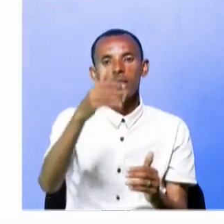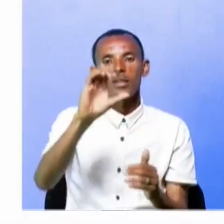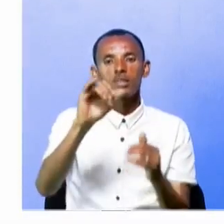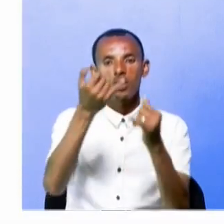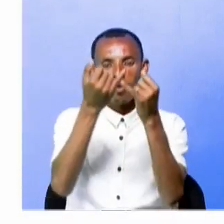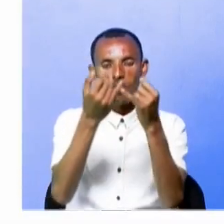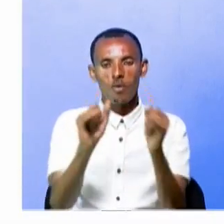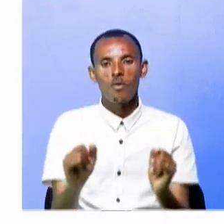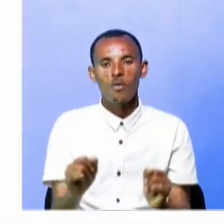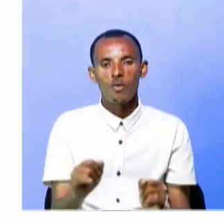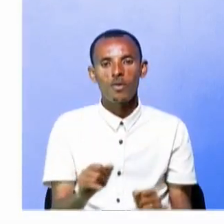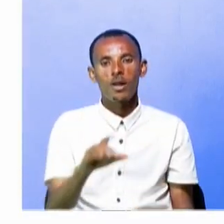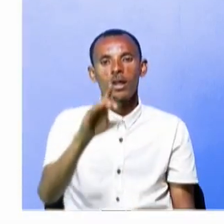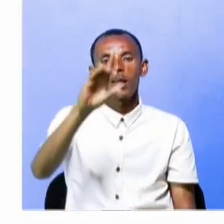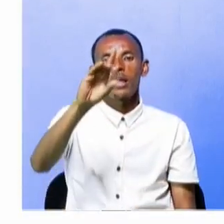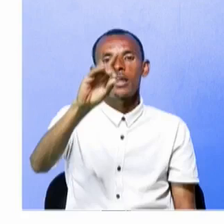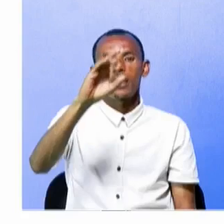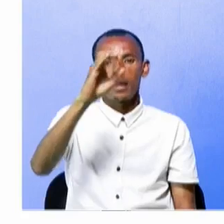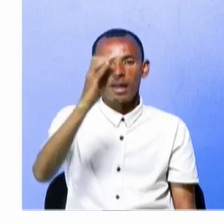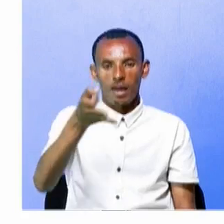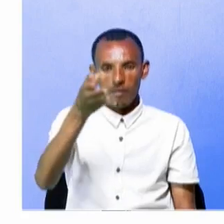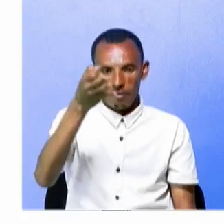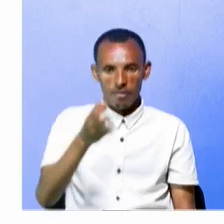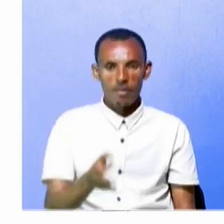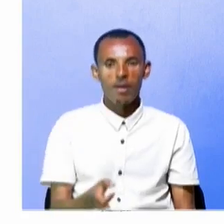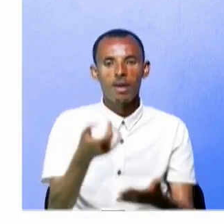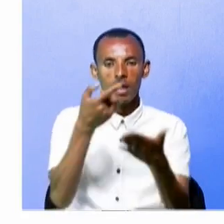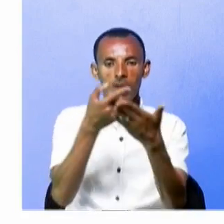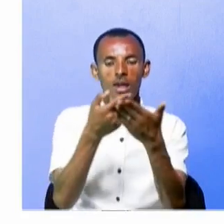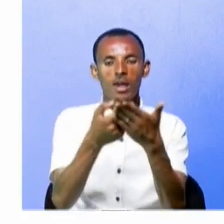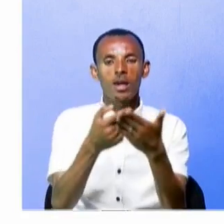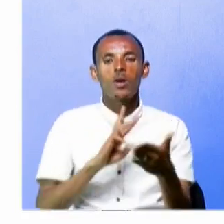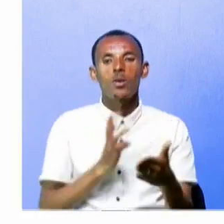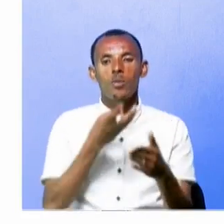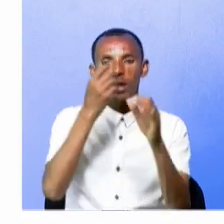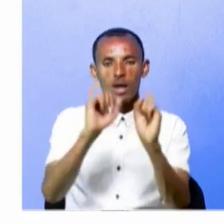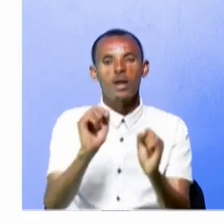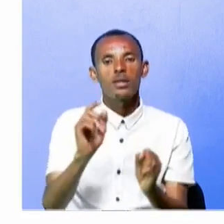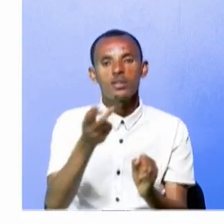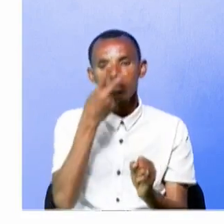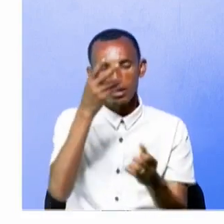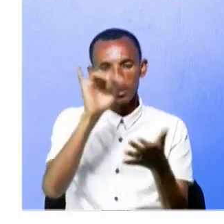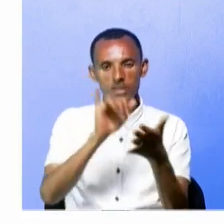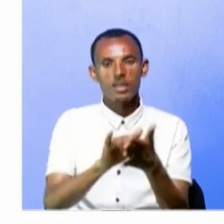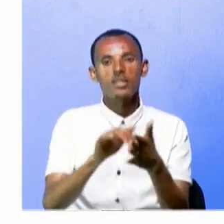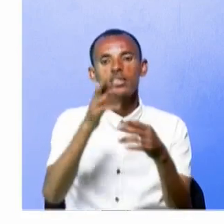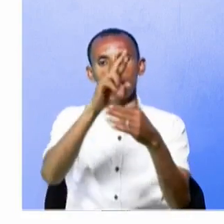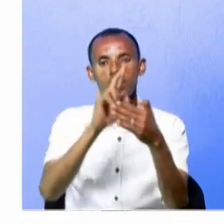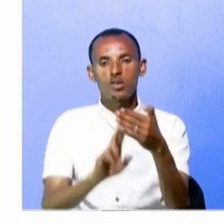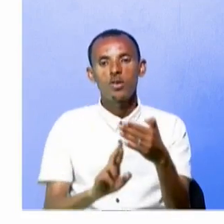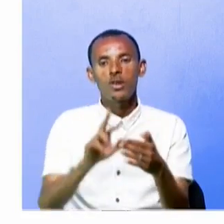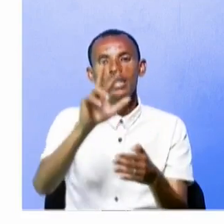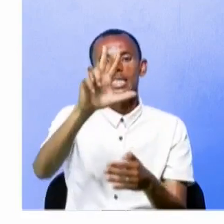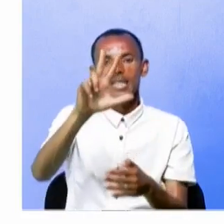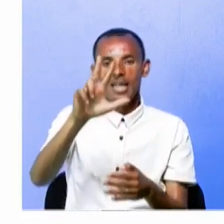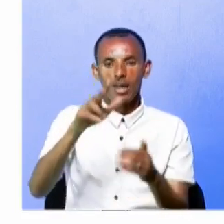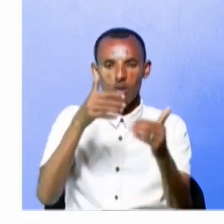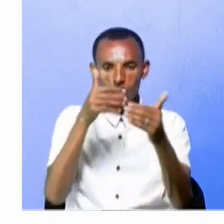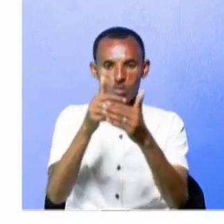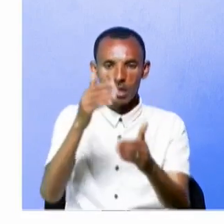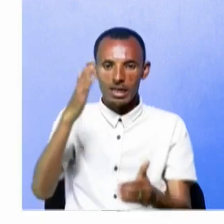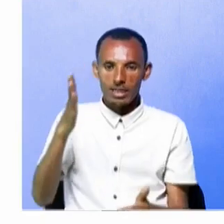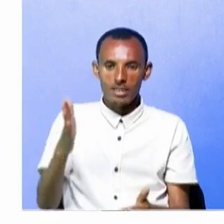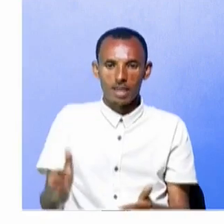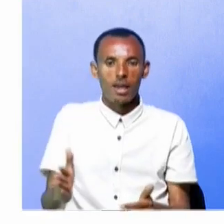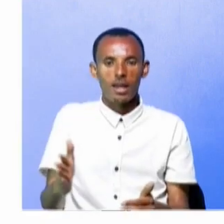over DF, okay? Here we can see that the ratio of three corresponding